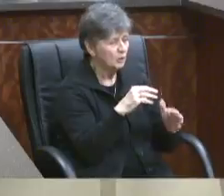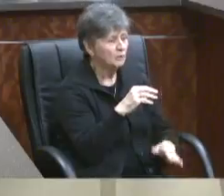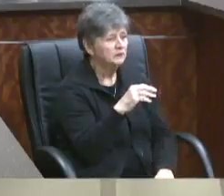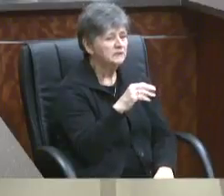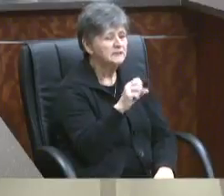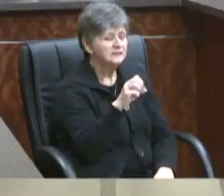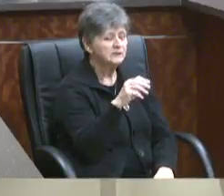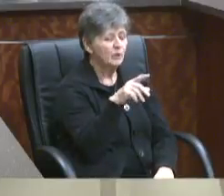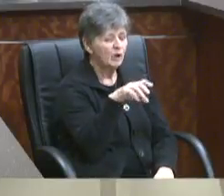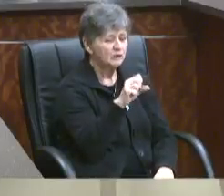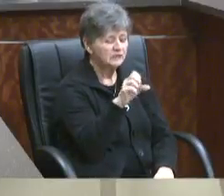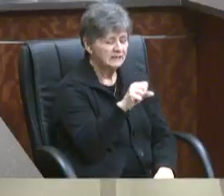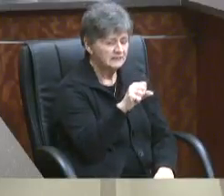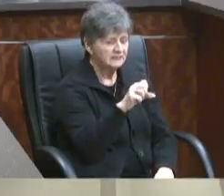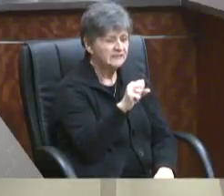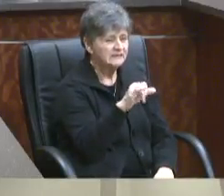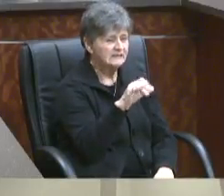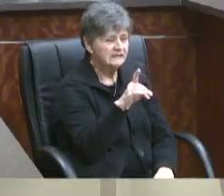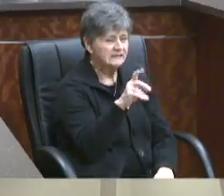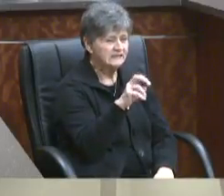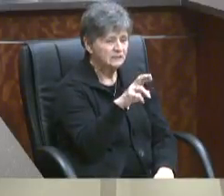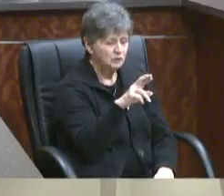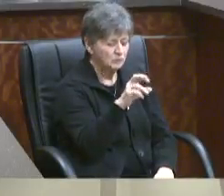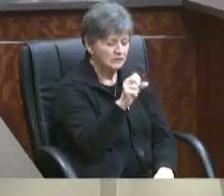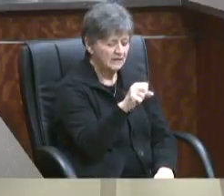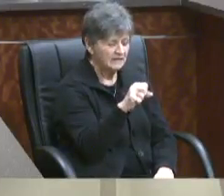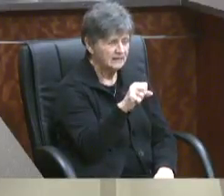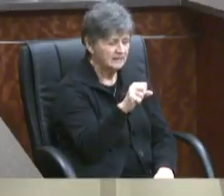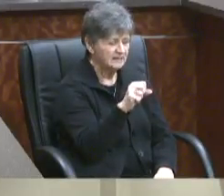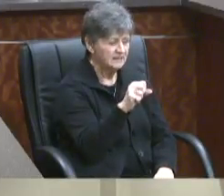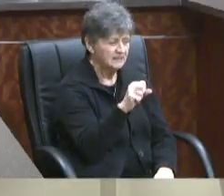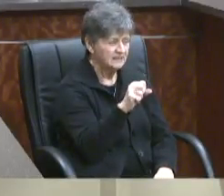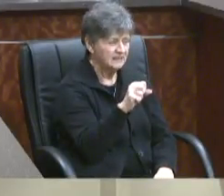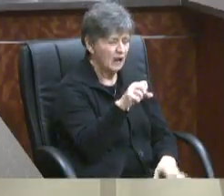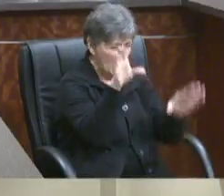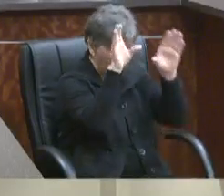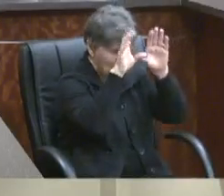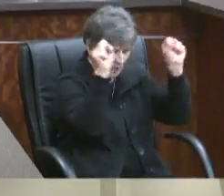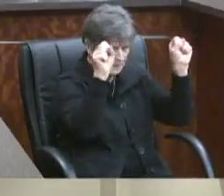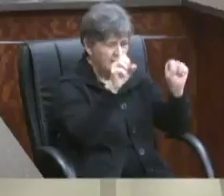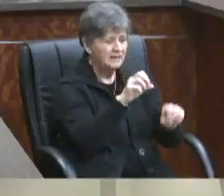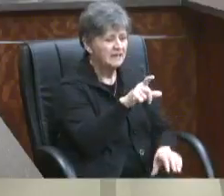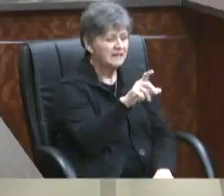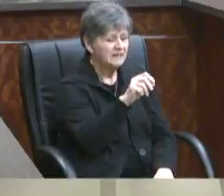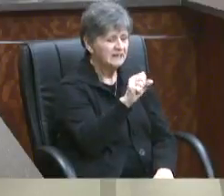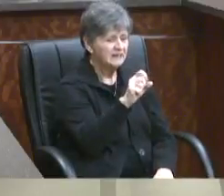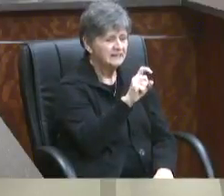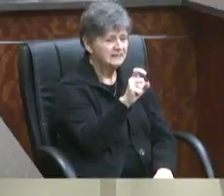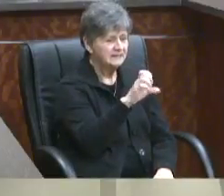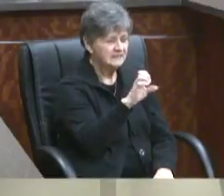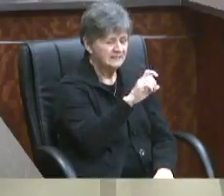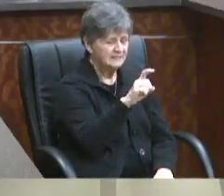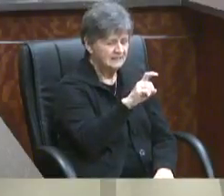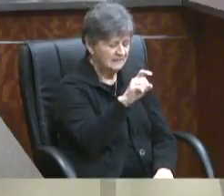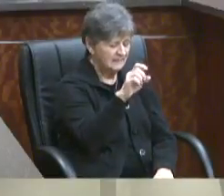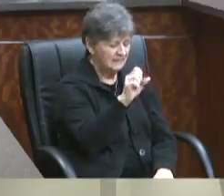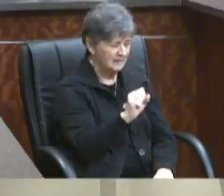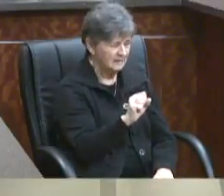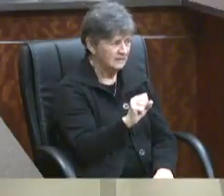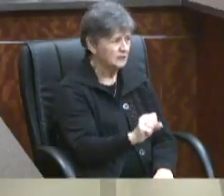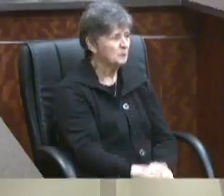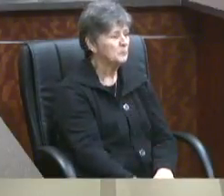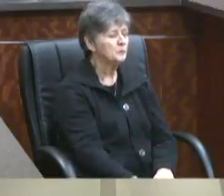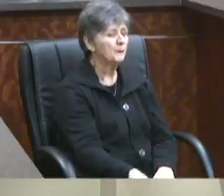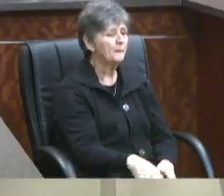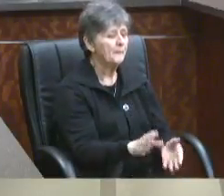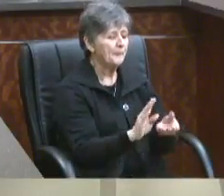Mr. Smalls? I vote yes. Mr. Sidnor? Yes. President Les? Yes. Agenda